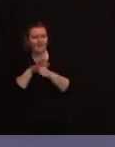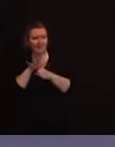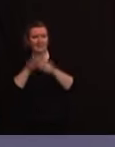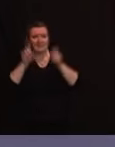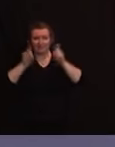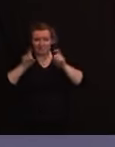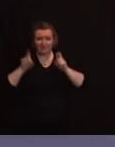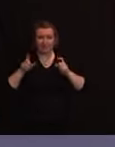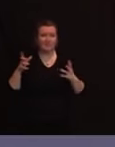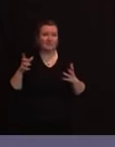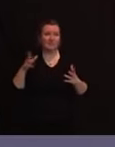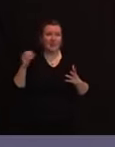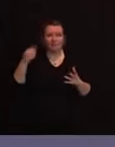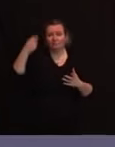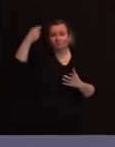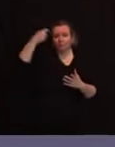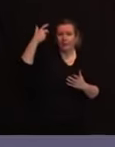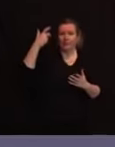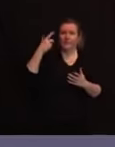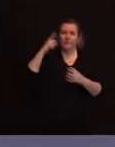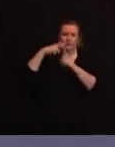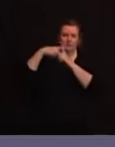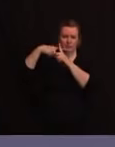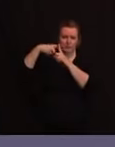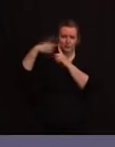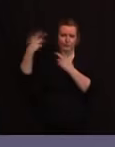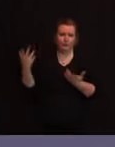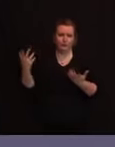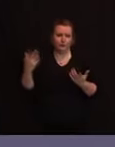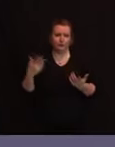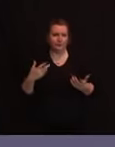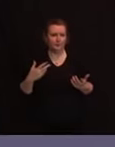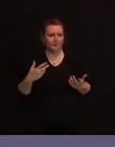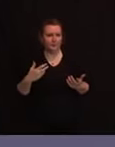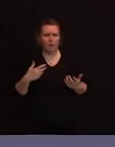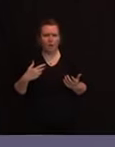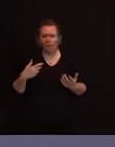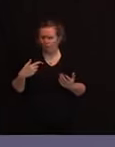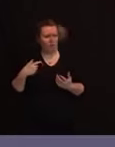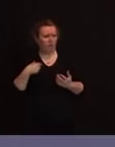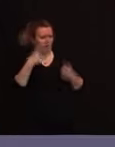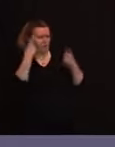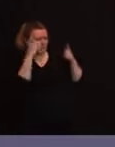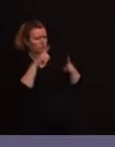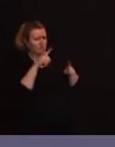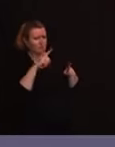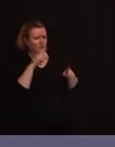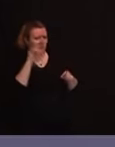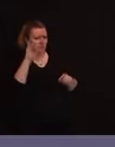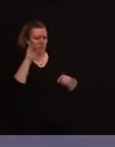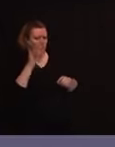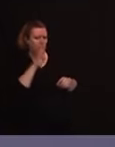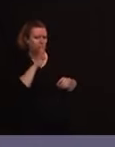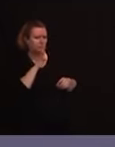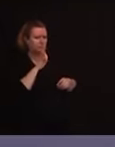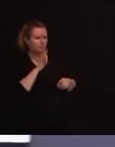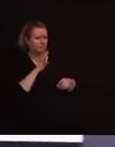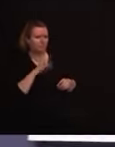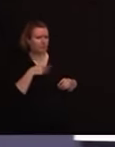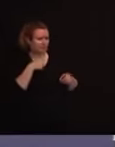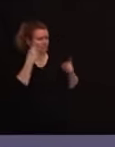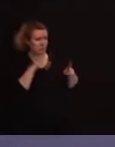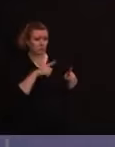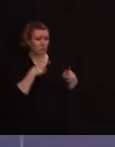Judy, you want to add to that? No, I totally agree. Totally agree, Governor. To be able to test